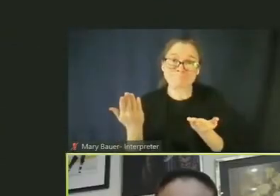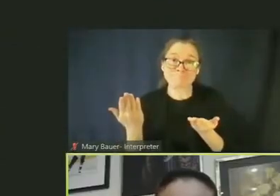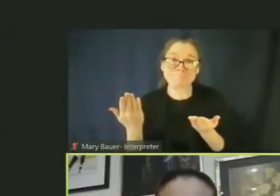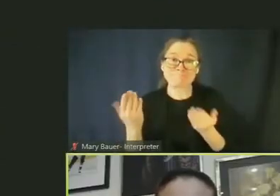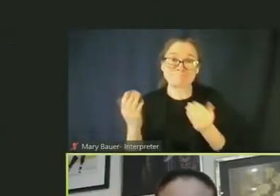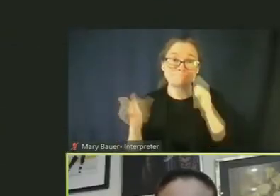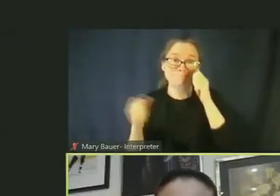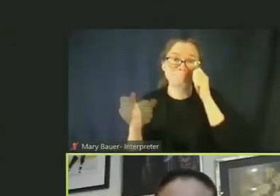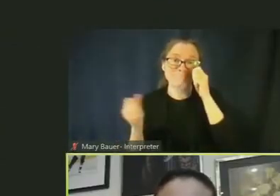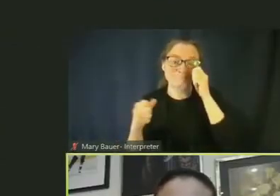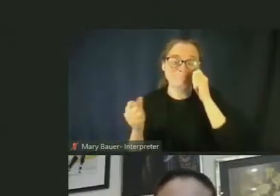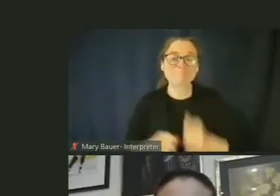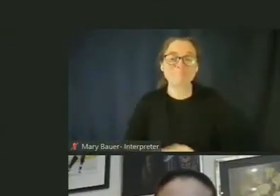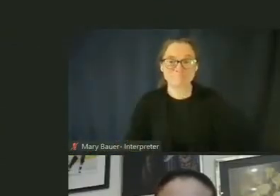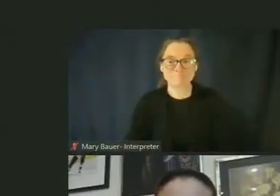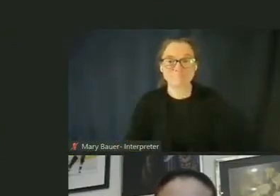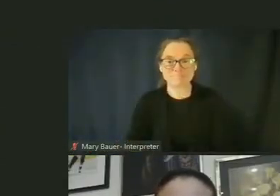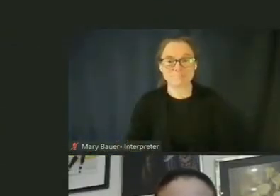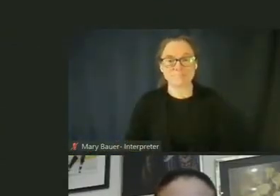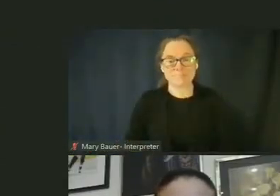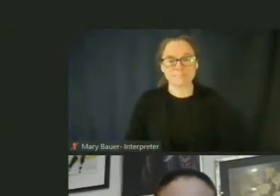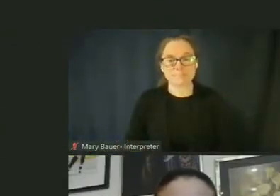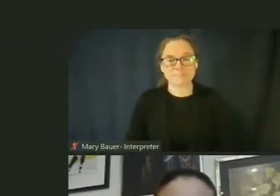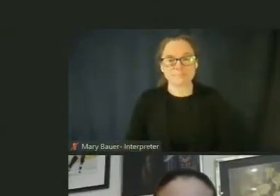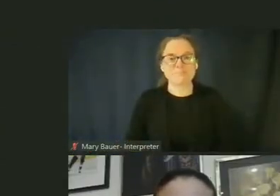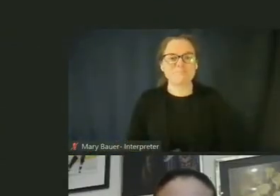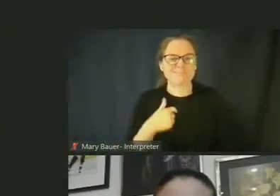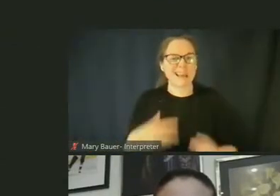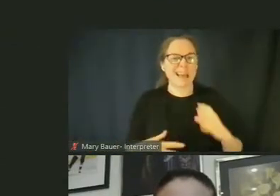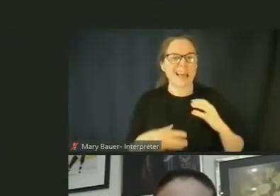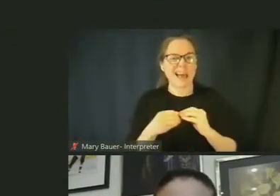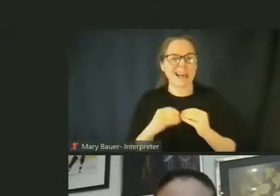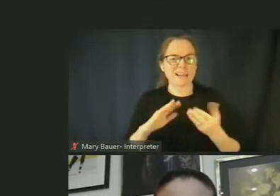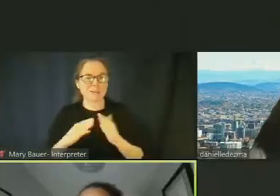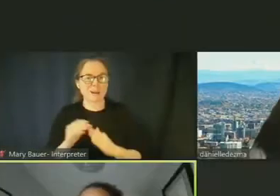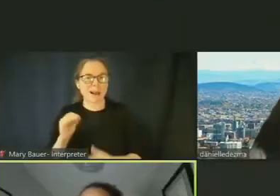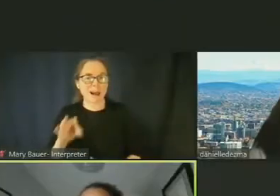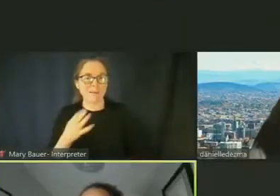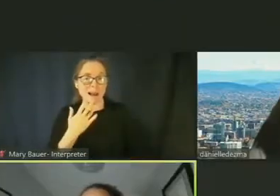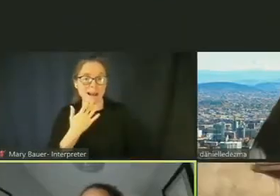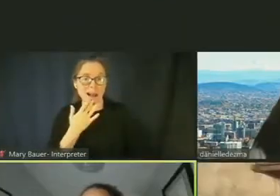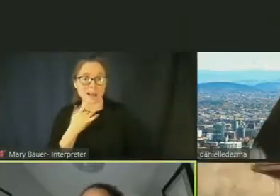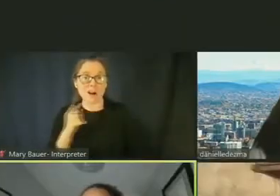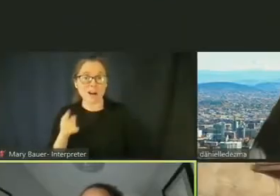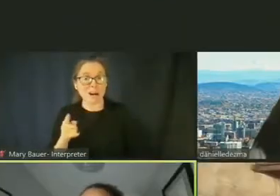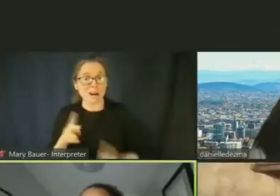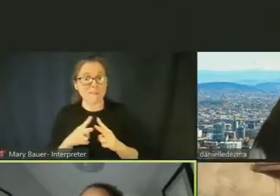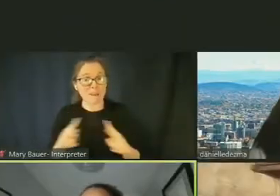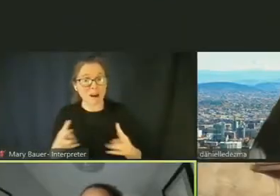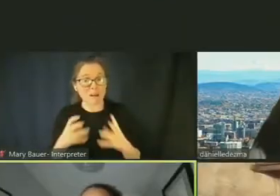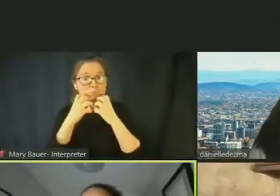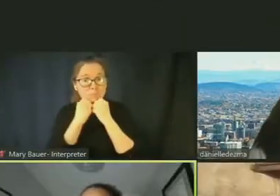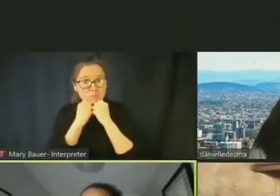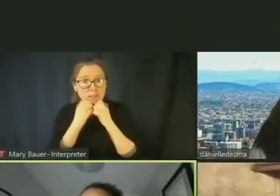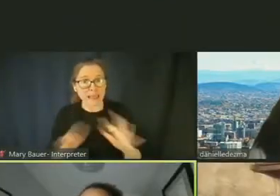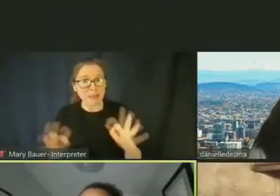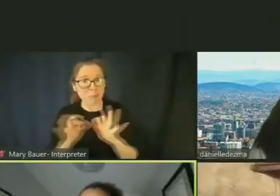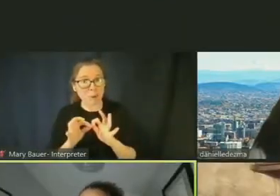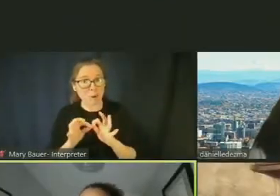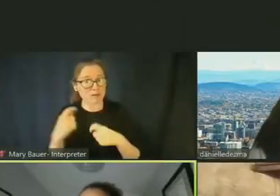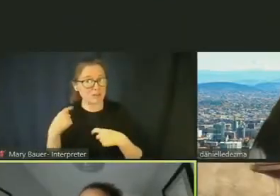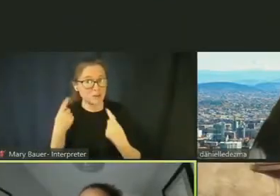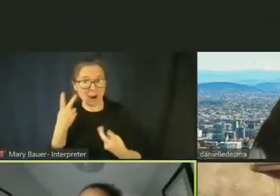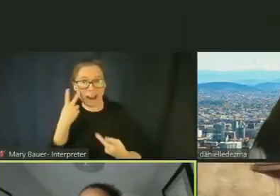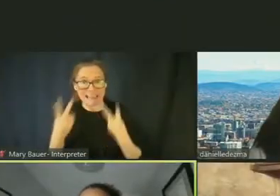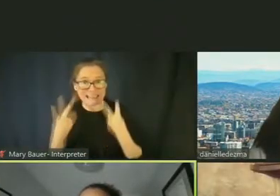it's a lot. I would add that our communities of color then are extremely important. When the numbers are showing that the prevalence